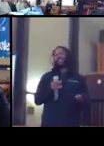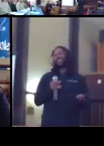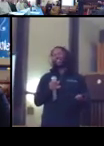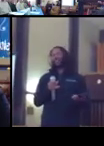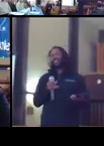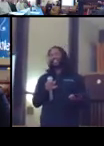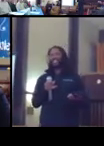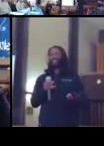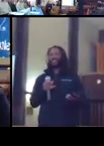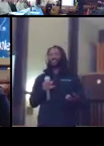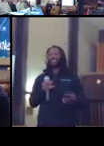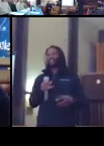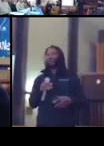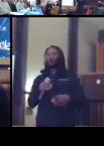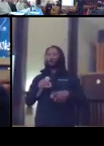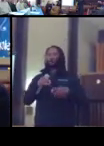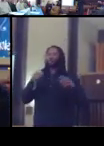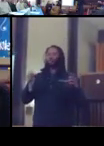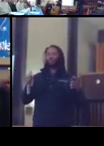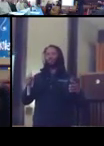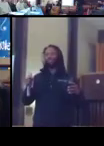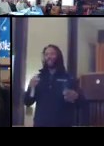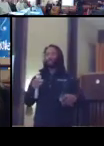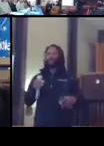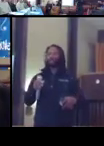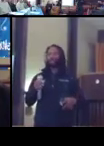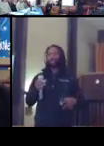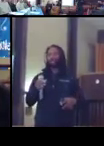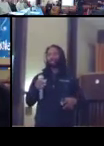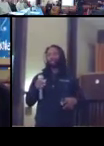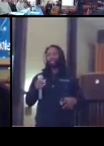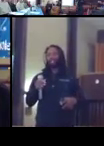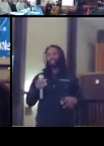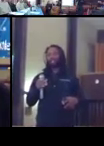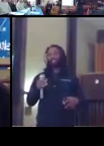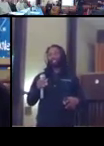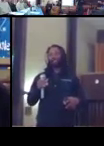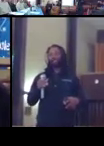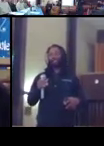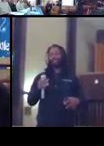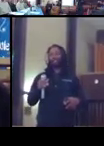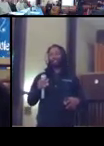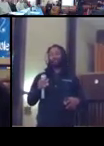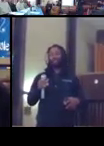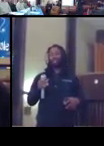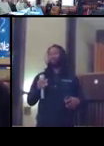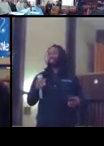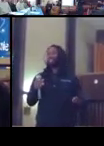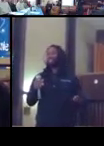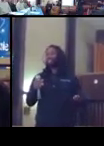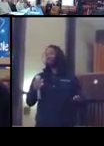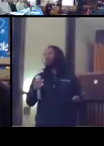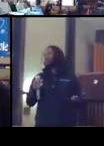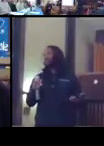city, the LRA own a lot of houses, they all overgrown, sidewalks broke up, just in how cities plant the